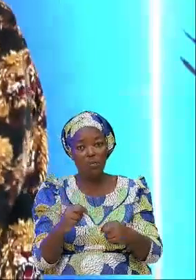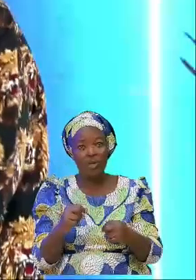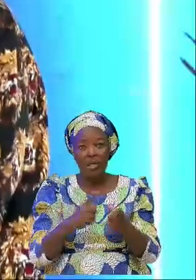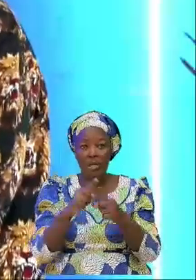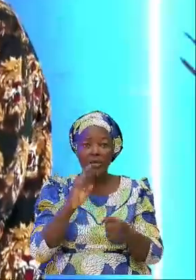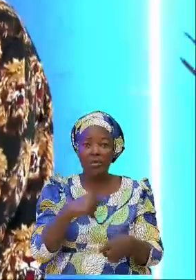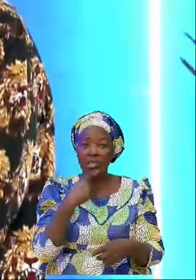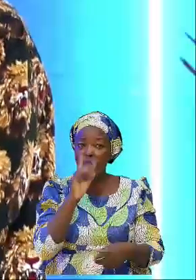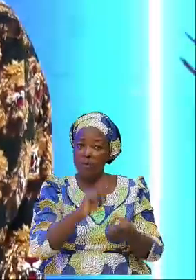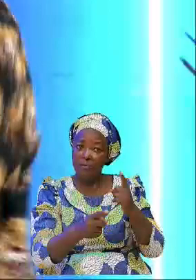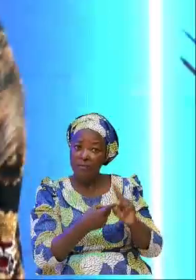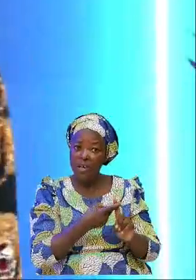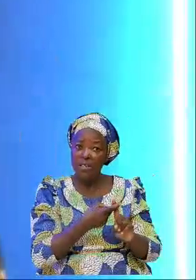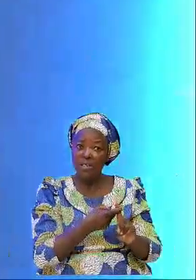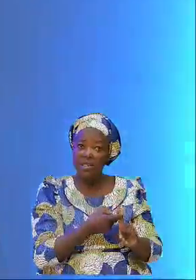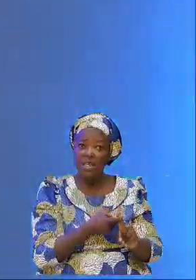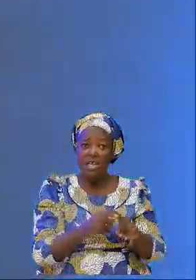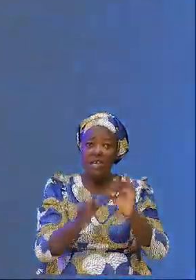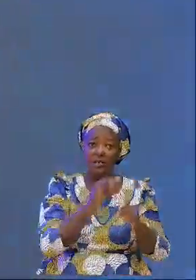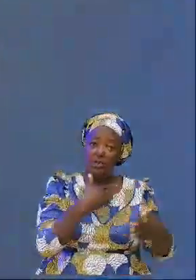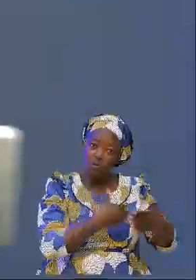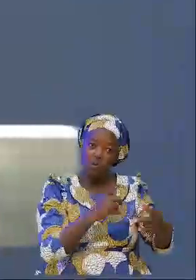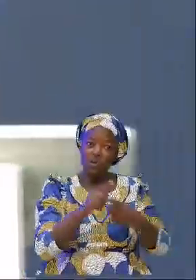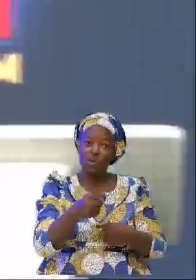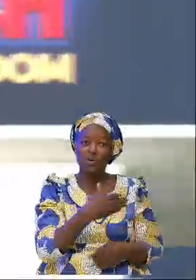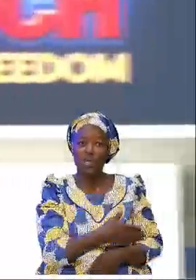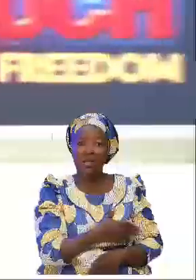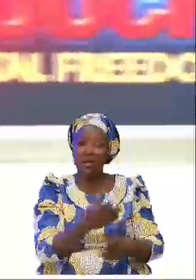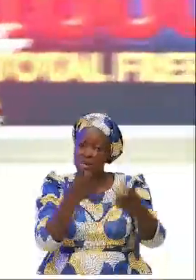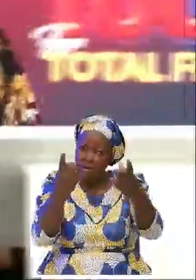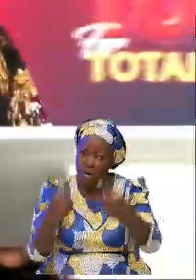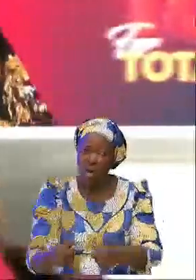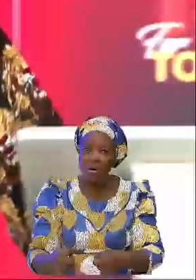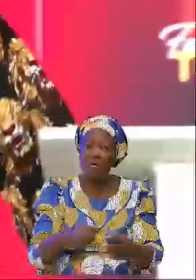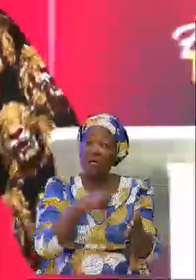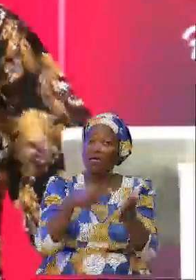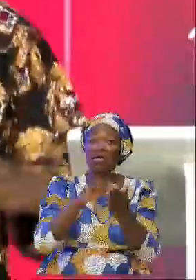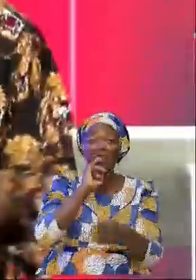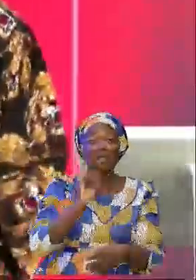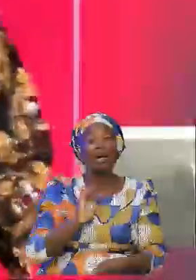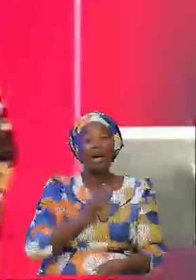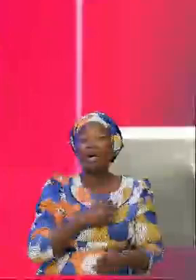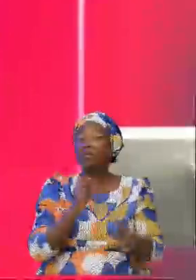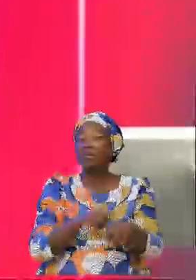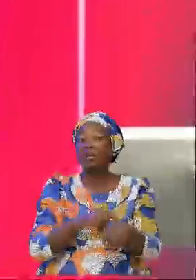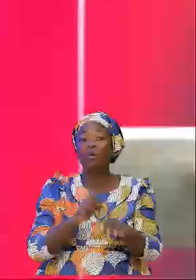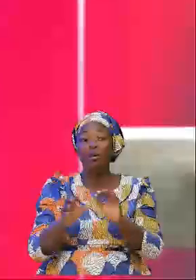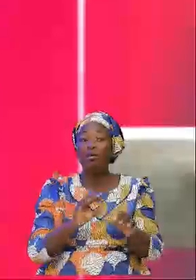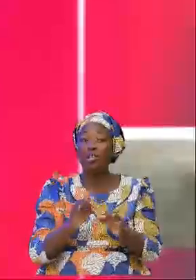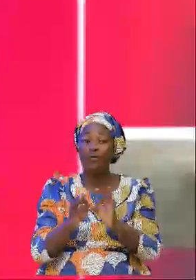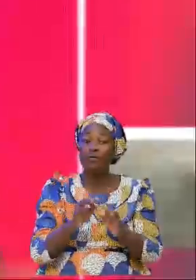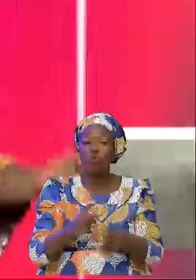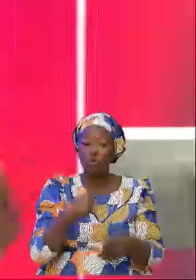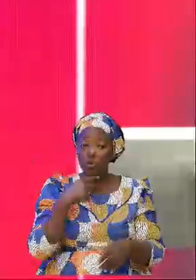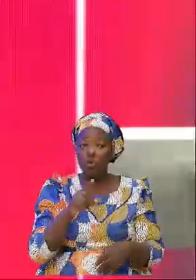will only come, then you will come. Then you will tell your friend, if he's nearby there,